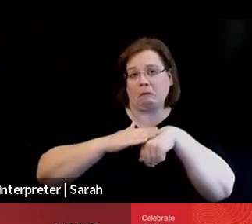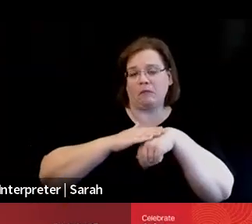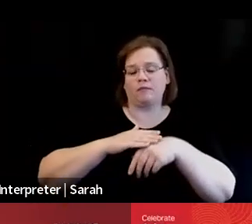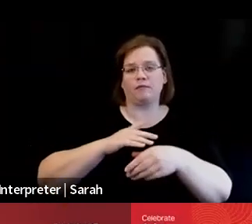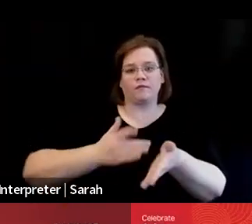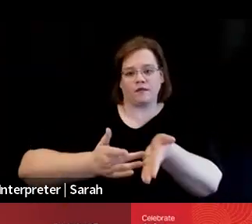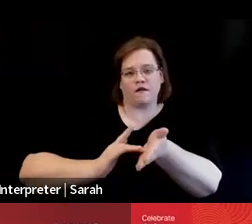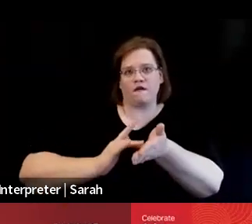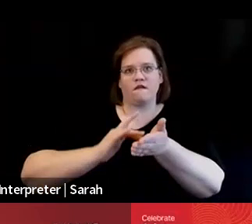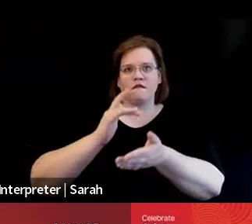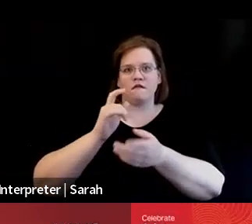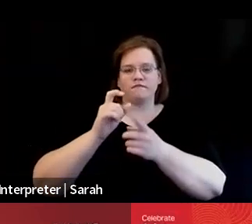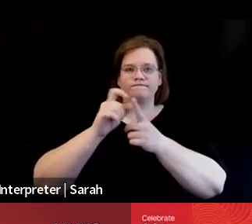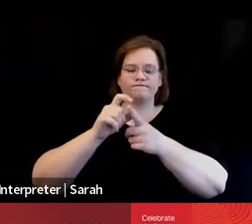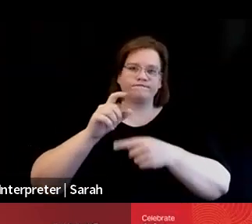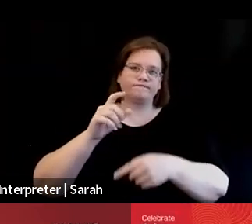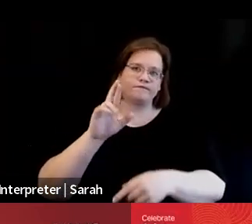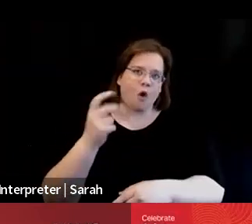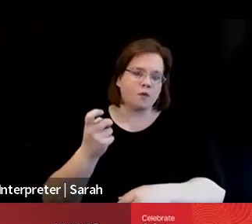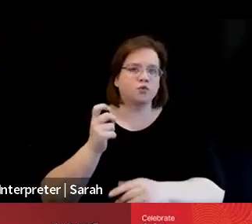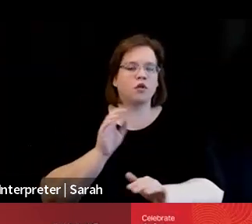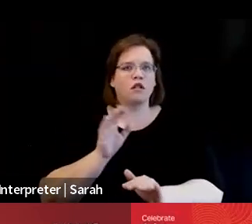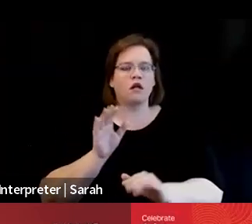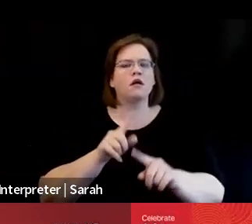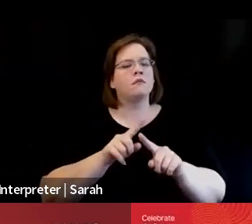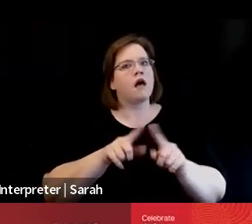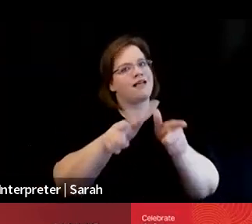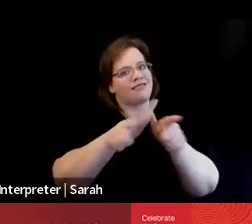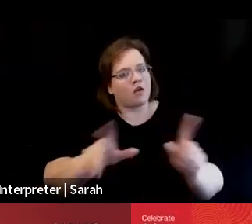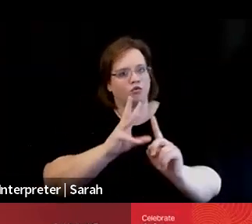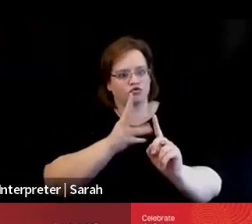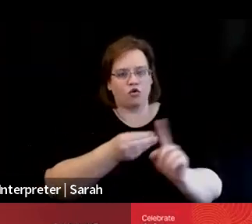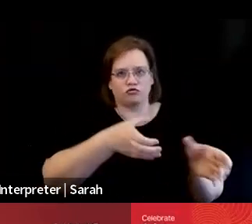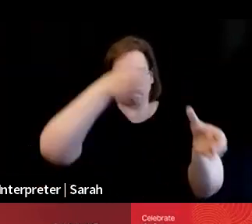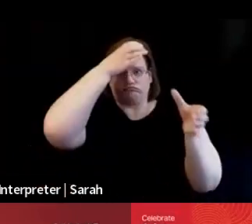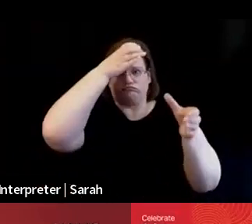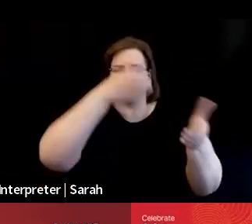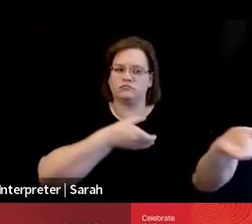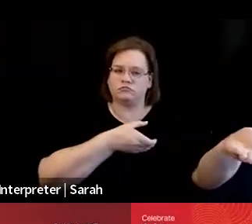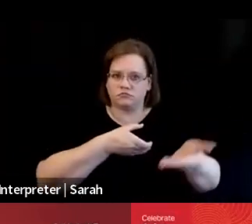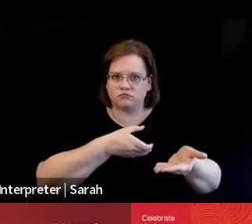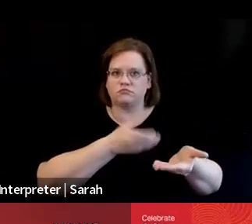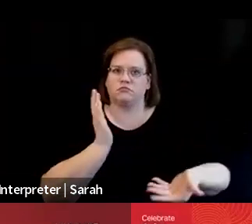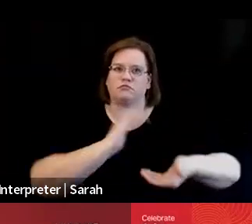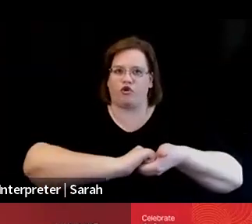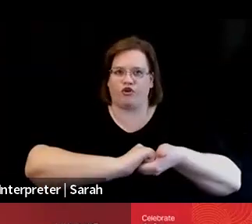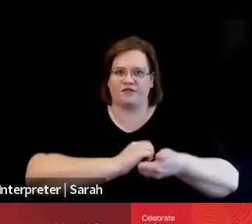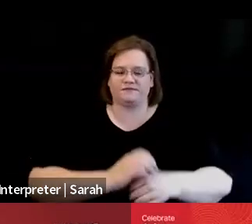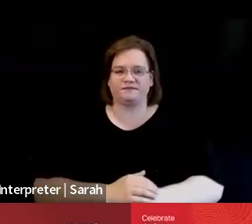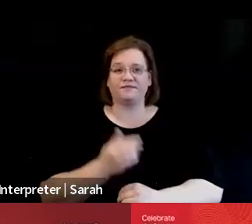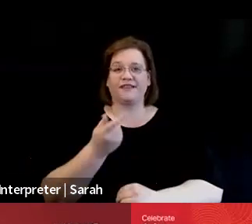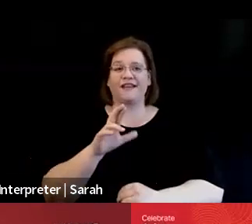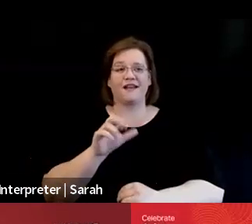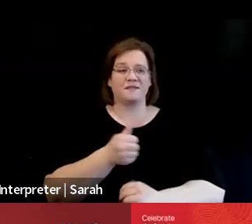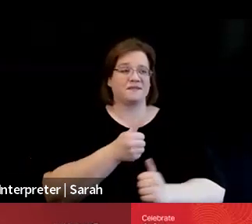pharmaceutical products, but they do know language and culture. So invite them to the table, ask them, partner with them. Excellent, excellent,